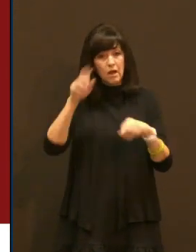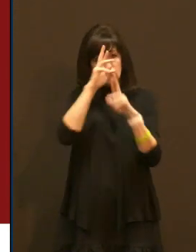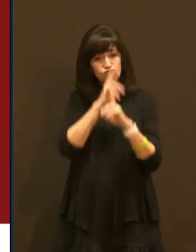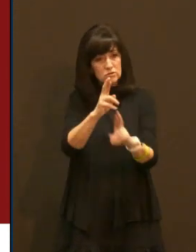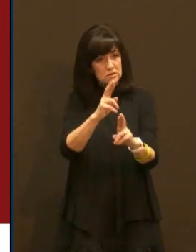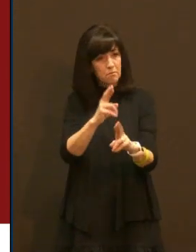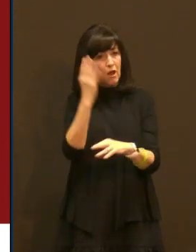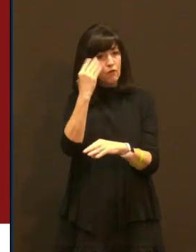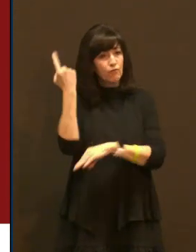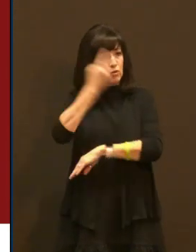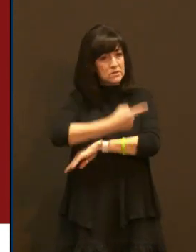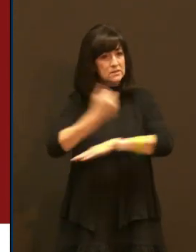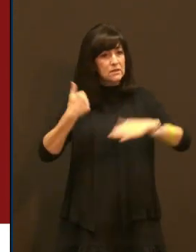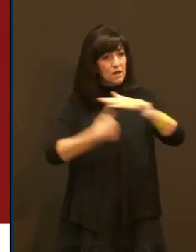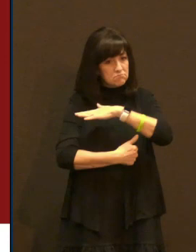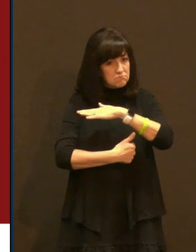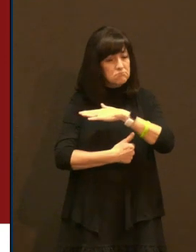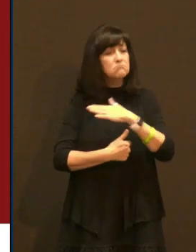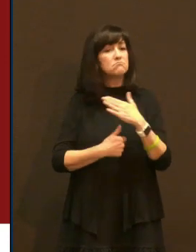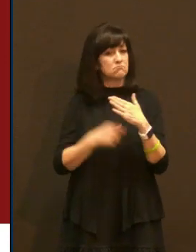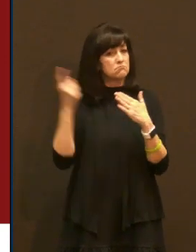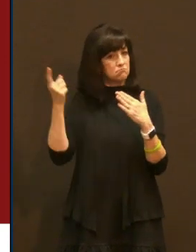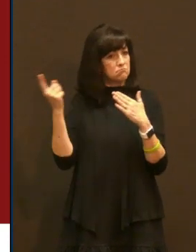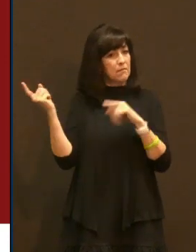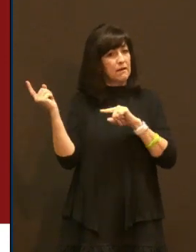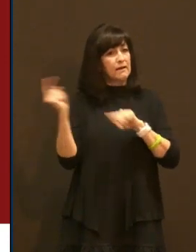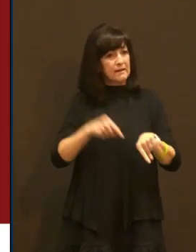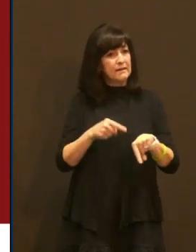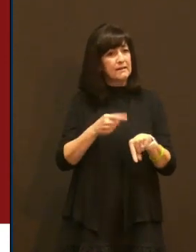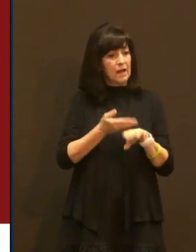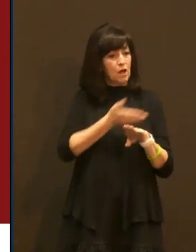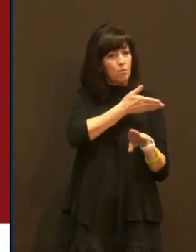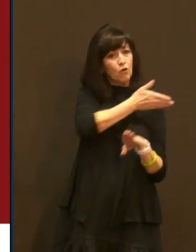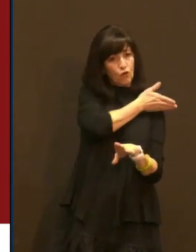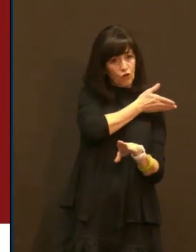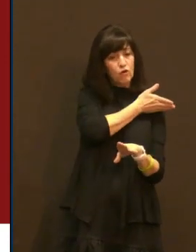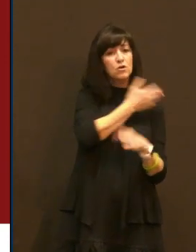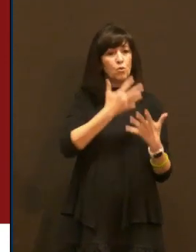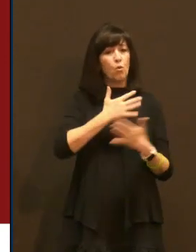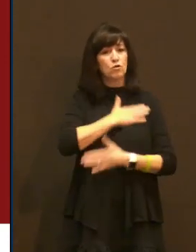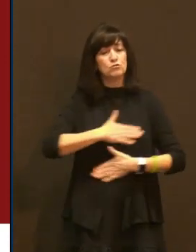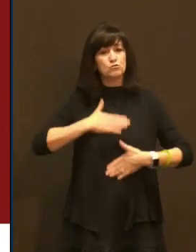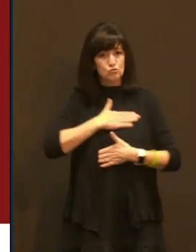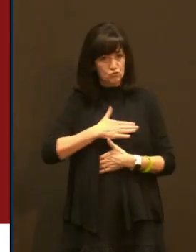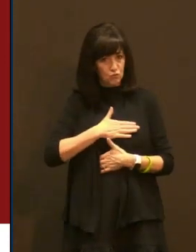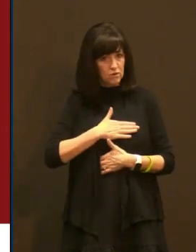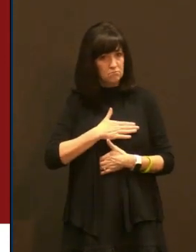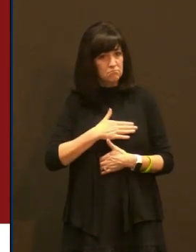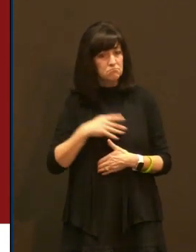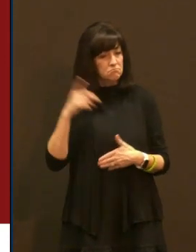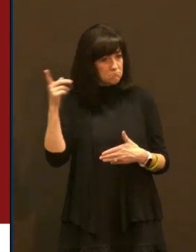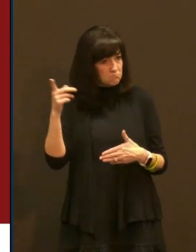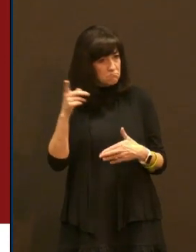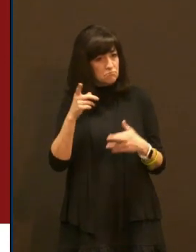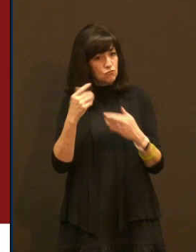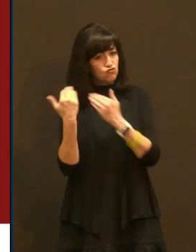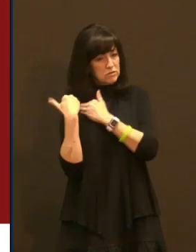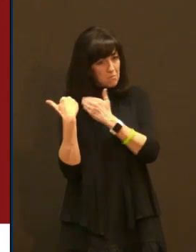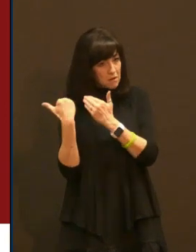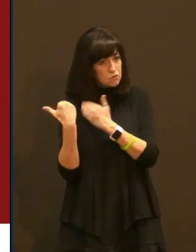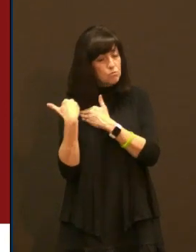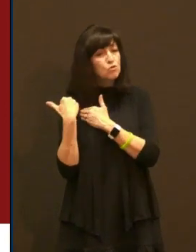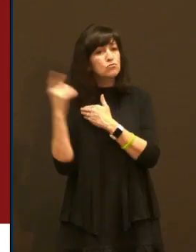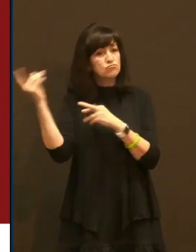to enjoy our beaches and of the seashore there, but did it in a way that was responsible